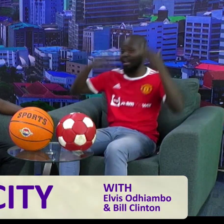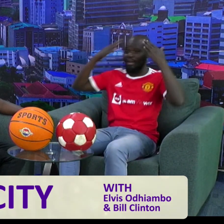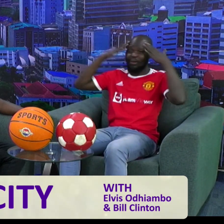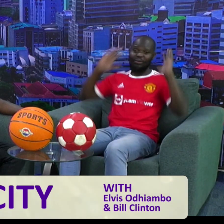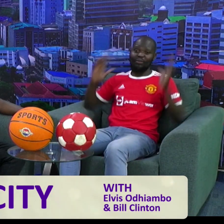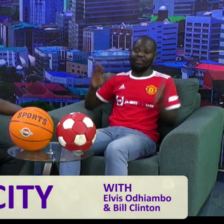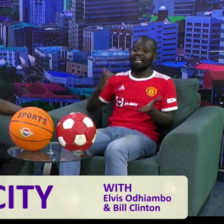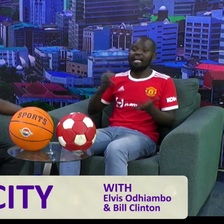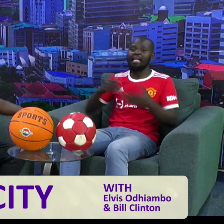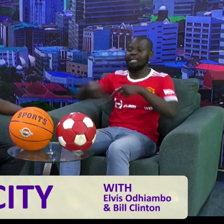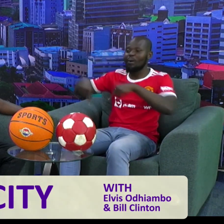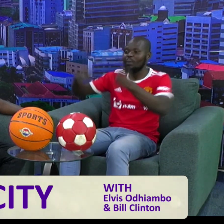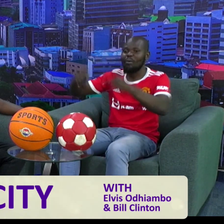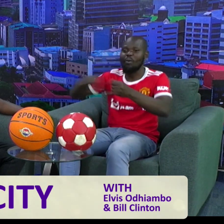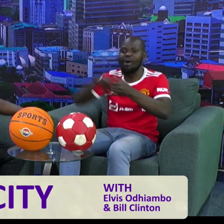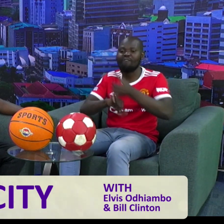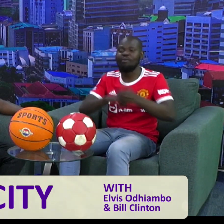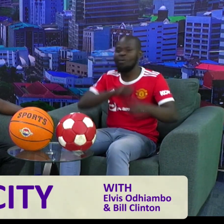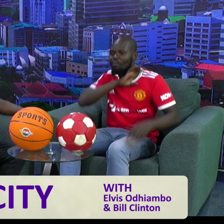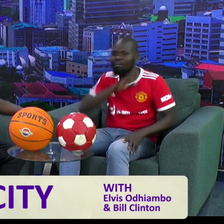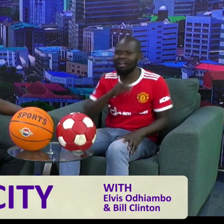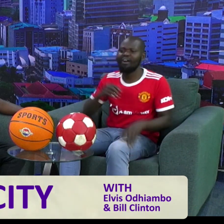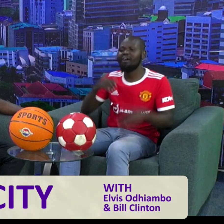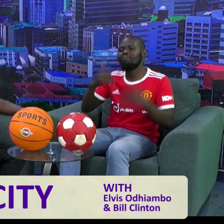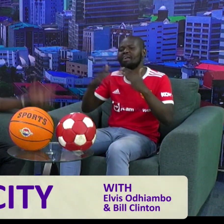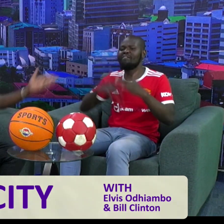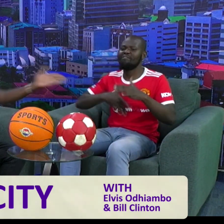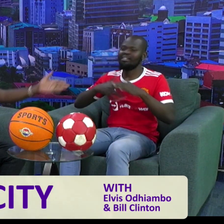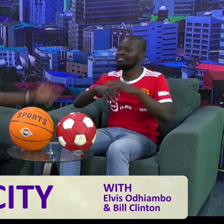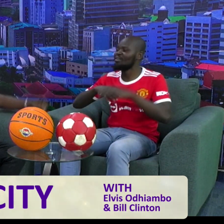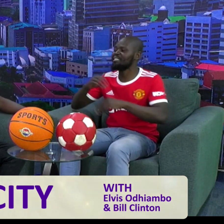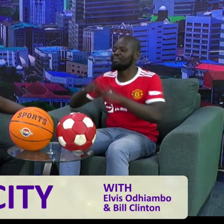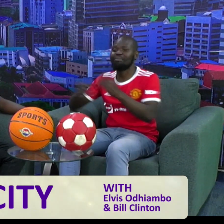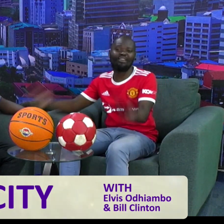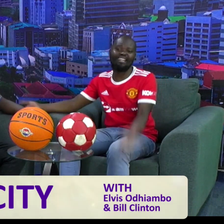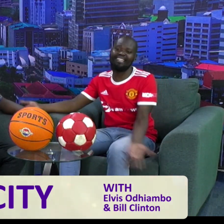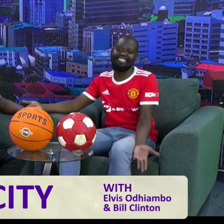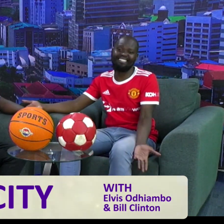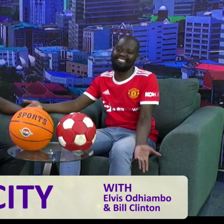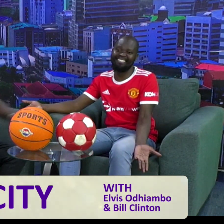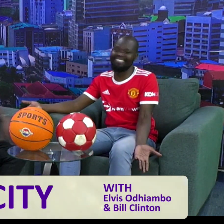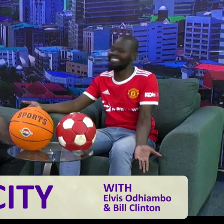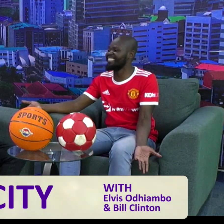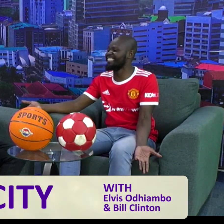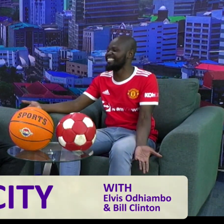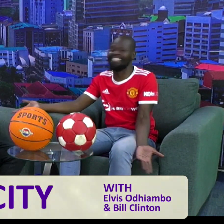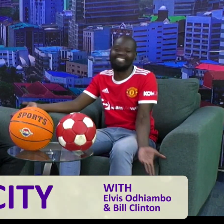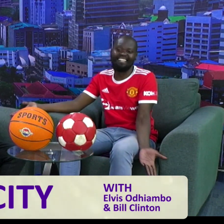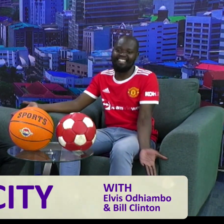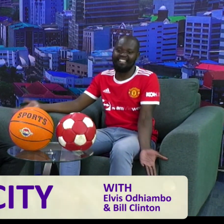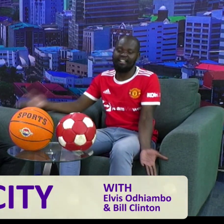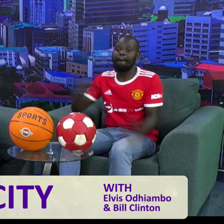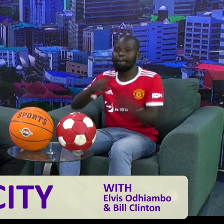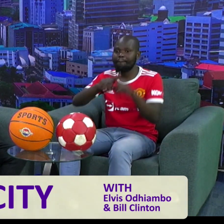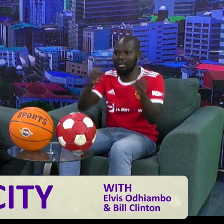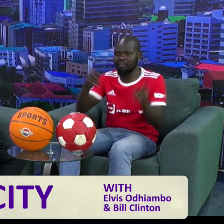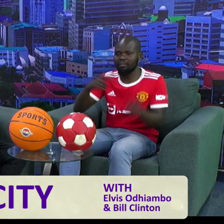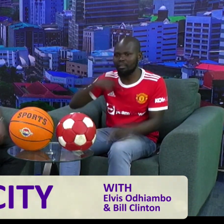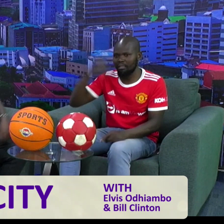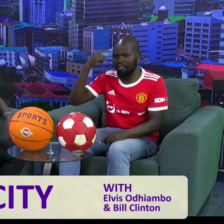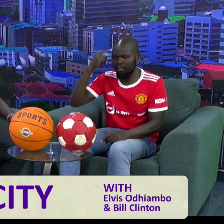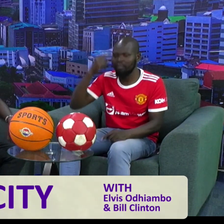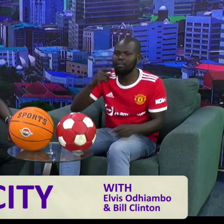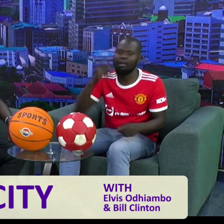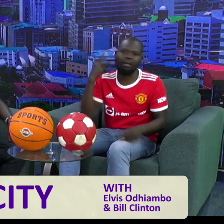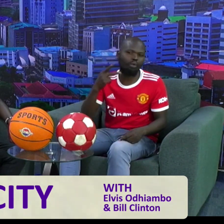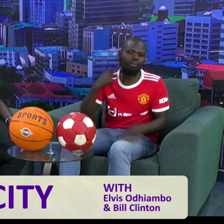so huko hata hakuna field ya kutrain. But for Kariobangi, they are